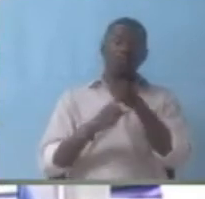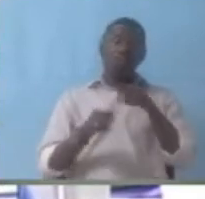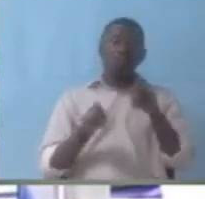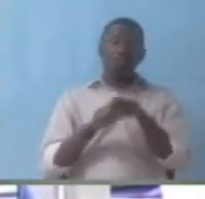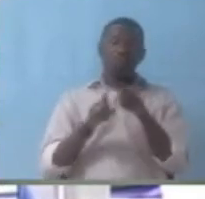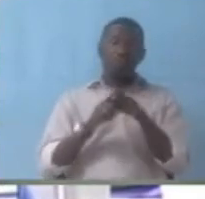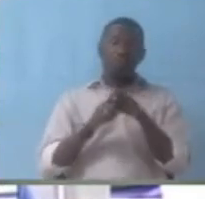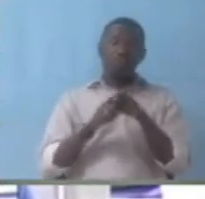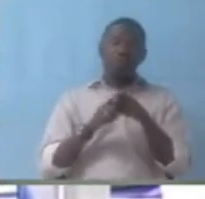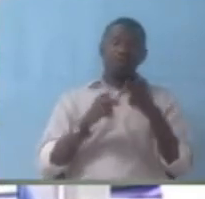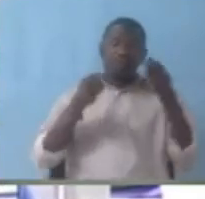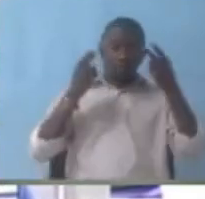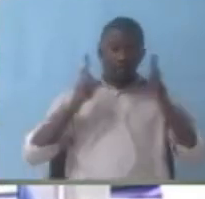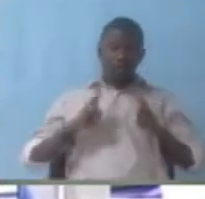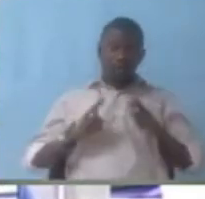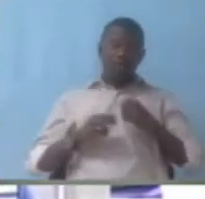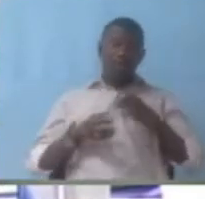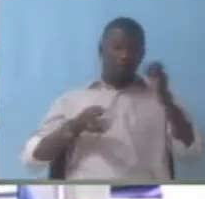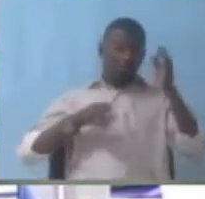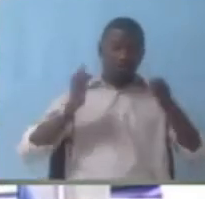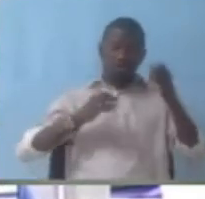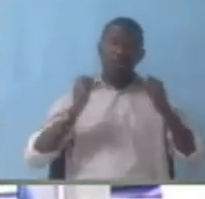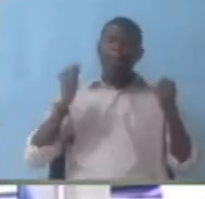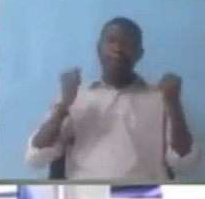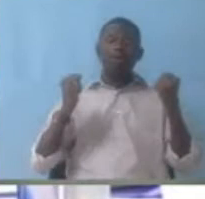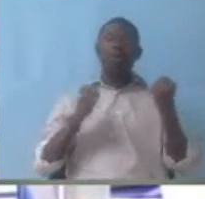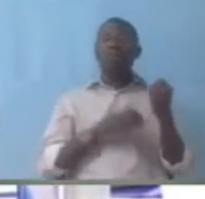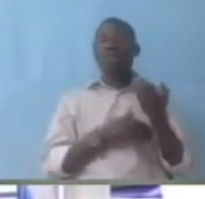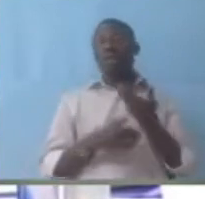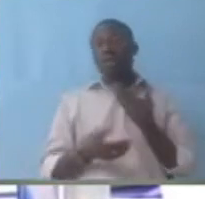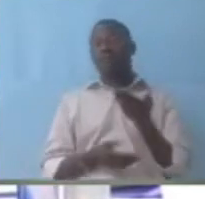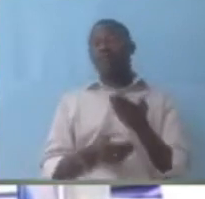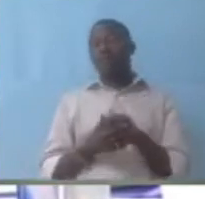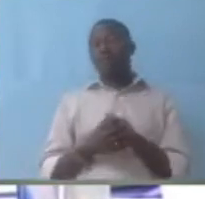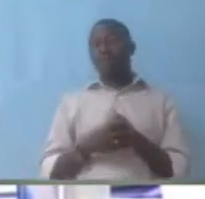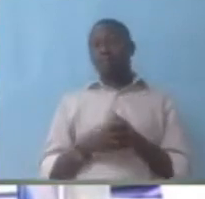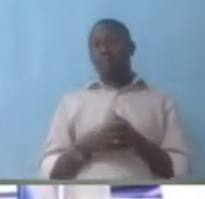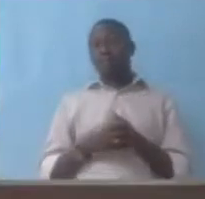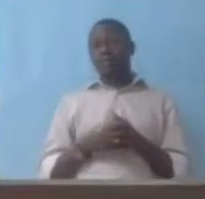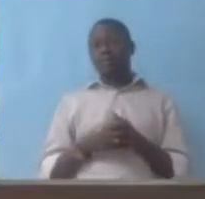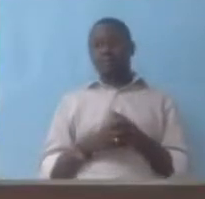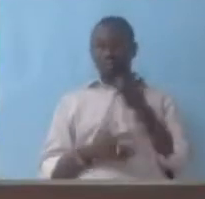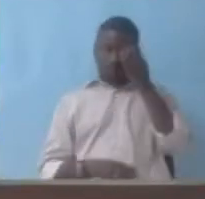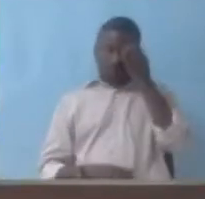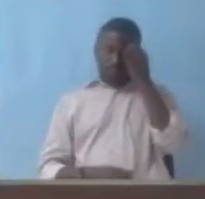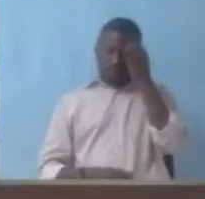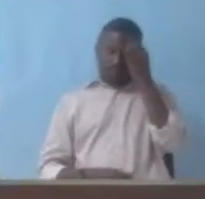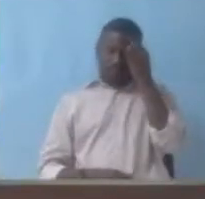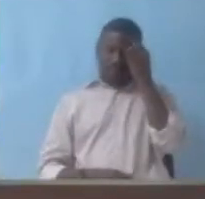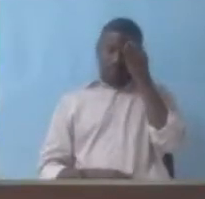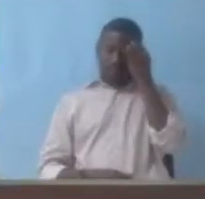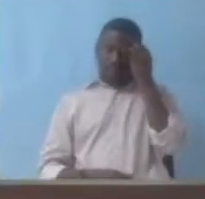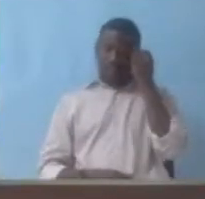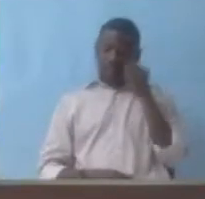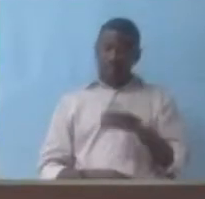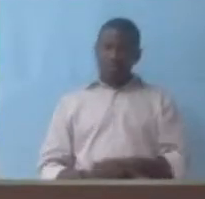legislative, executive, as well as judicial powers. And Ms. Bensuda, you decree me in Kafoteng, and you take it a motor me along with a